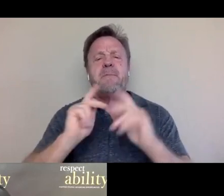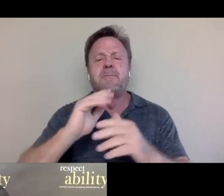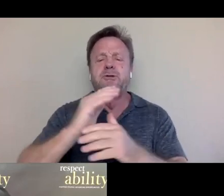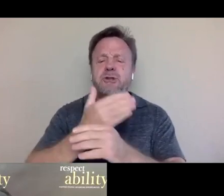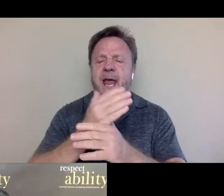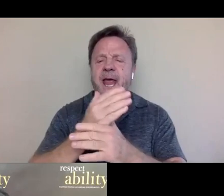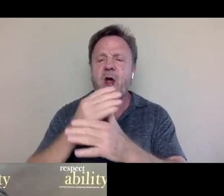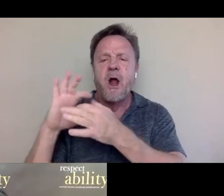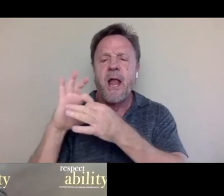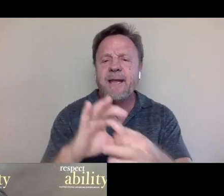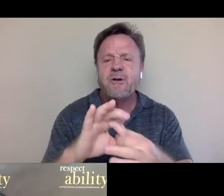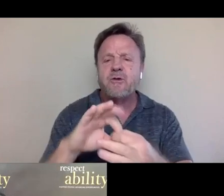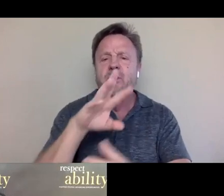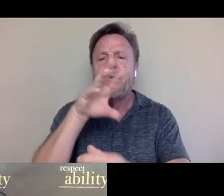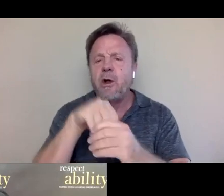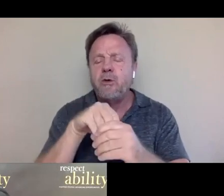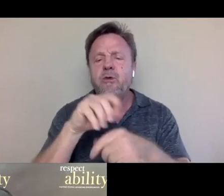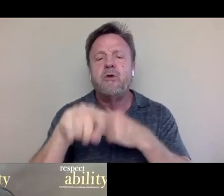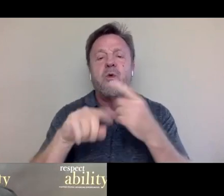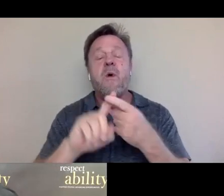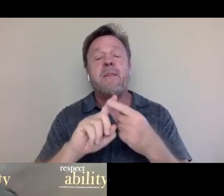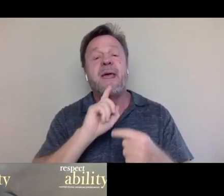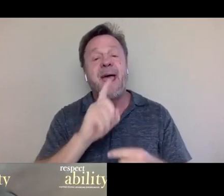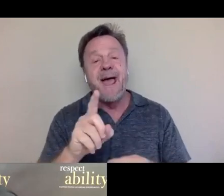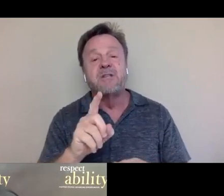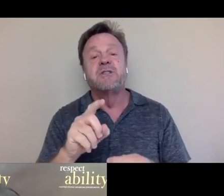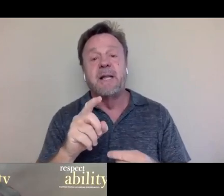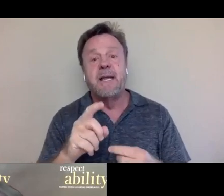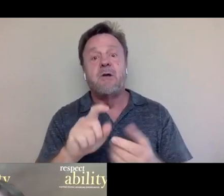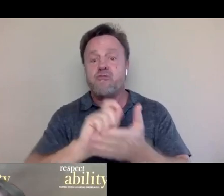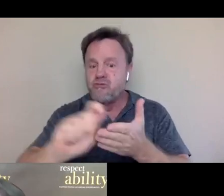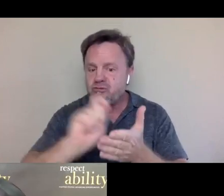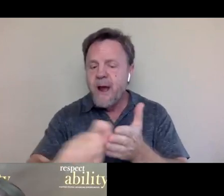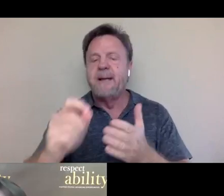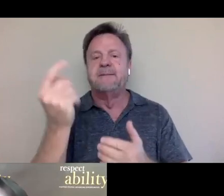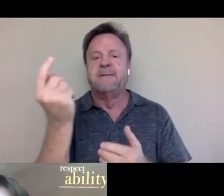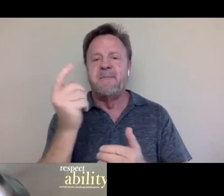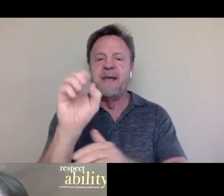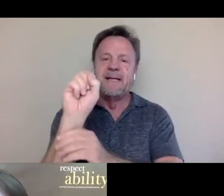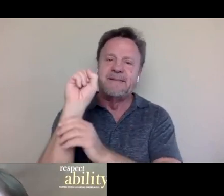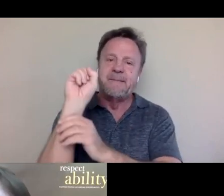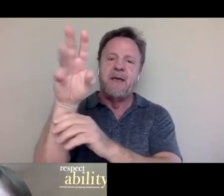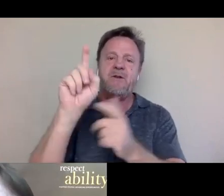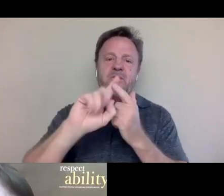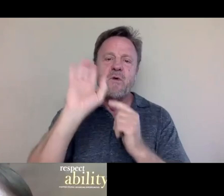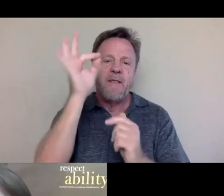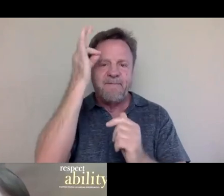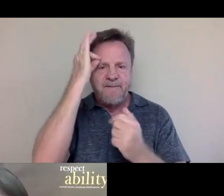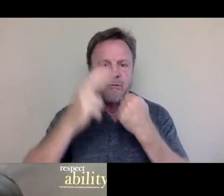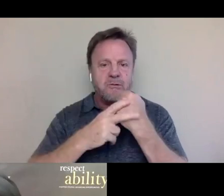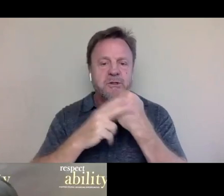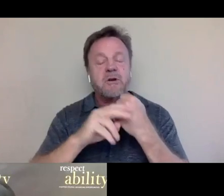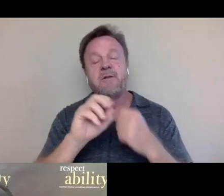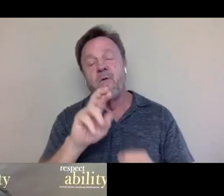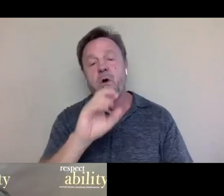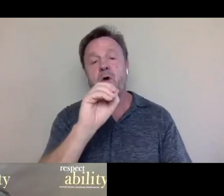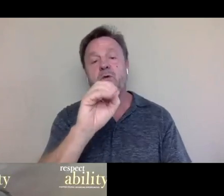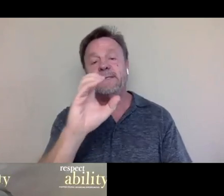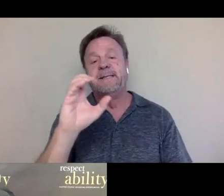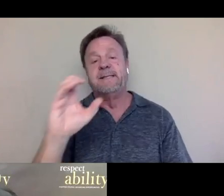should include when they actually, you know, take the active step of writing out something and submitting it to the Federal Reserve or OCC?